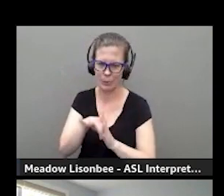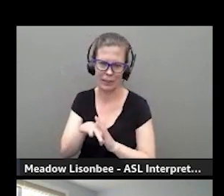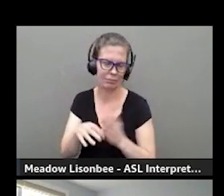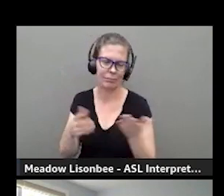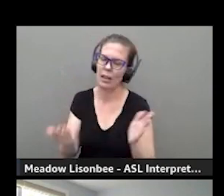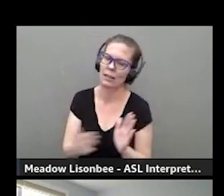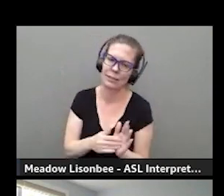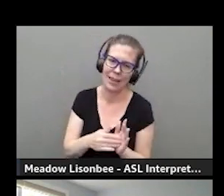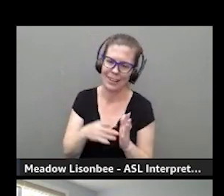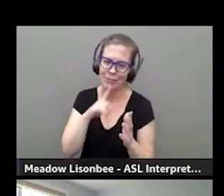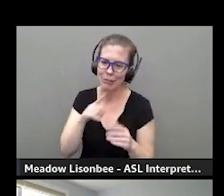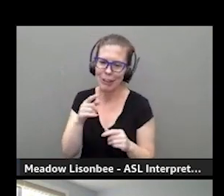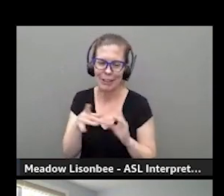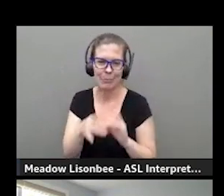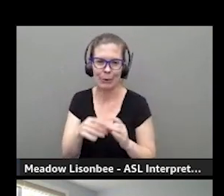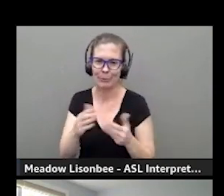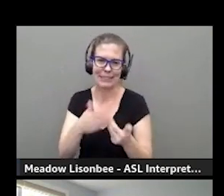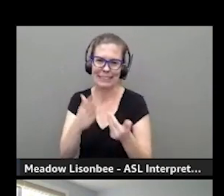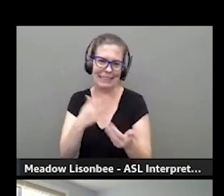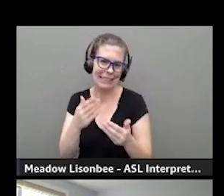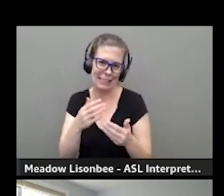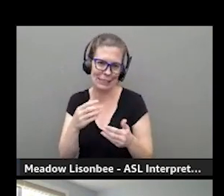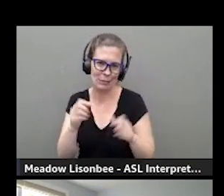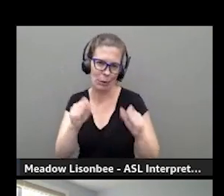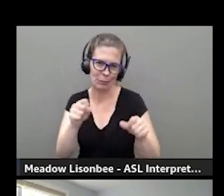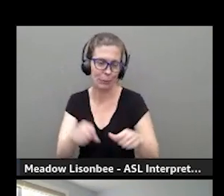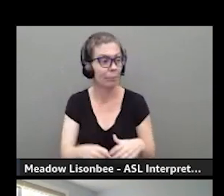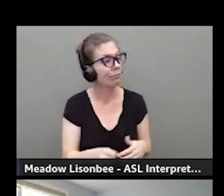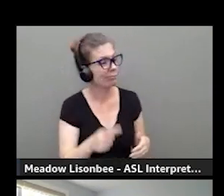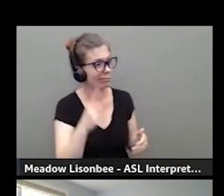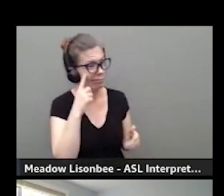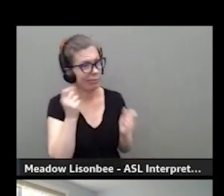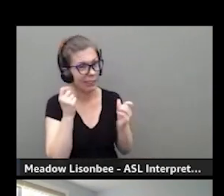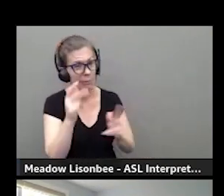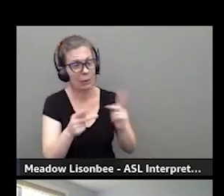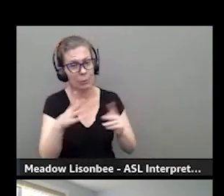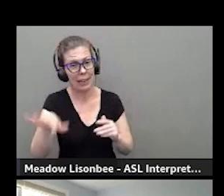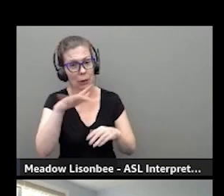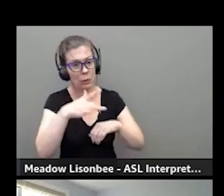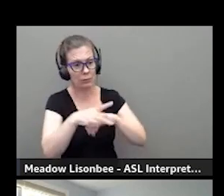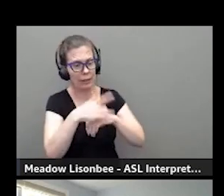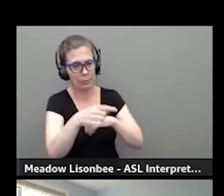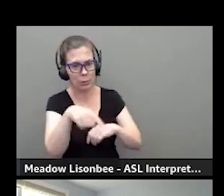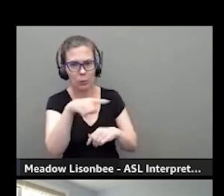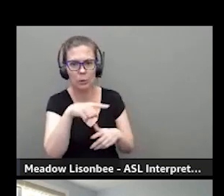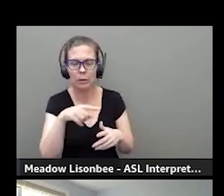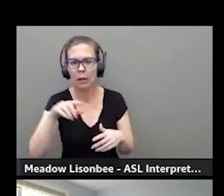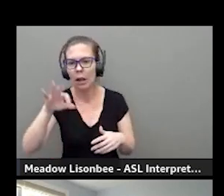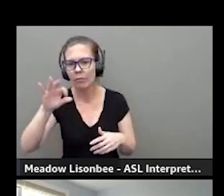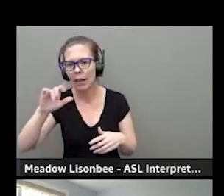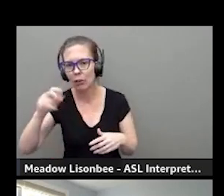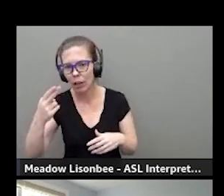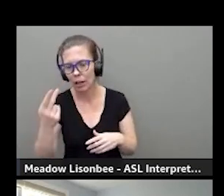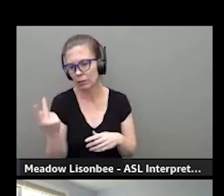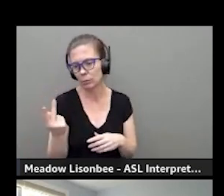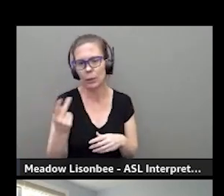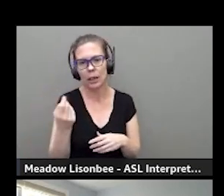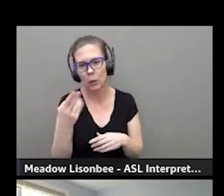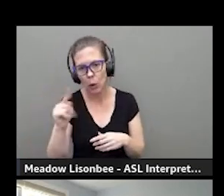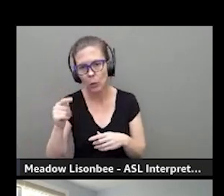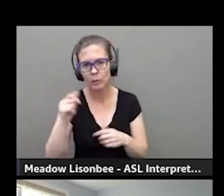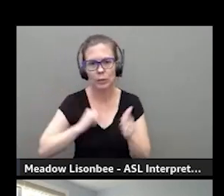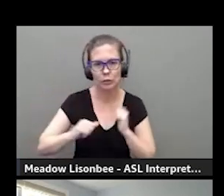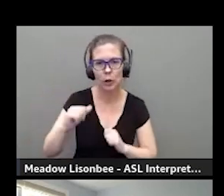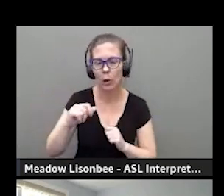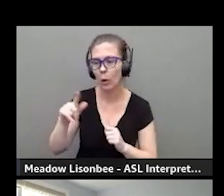again, it's all about making it as easy as possible. I mean, I think a lot of people who are out there, many of us who are, you know, Farah and I host this show, and you know, Todd